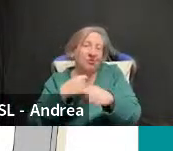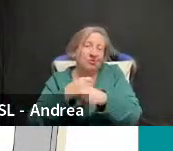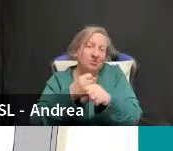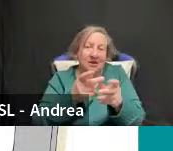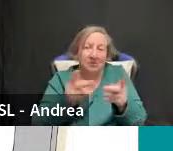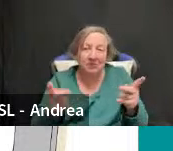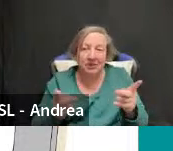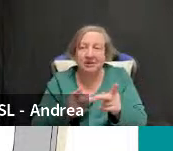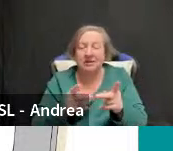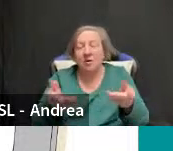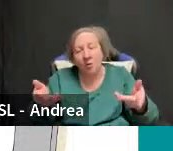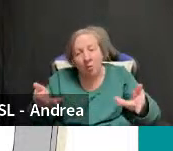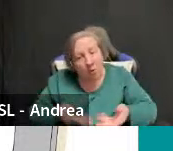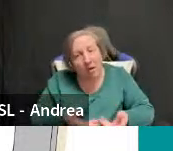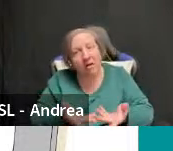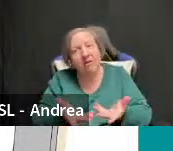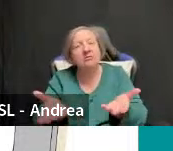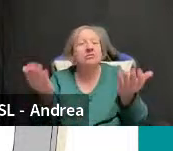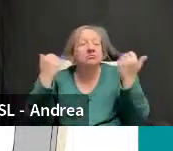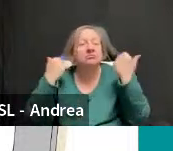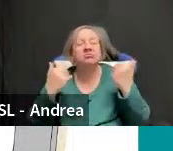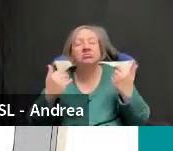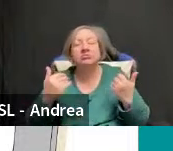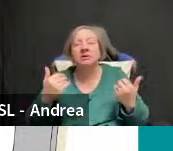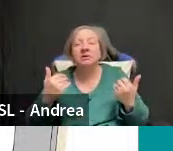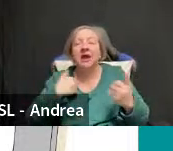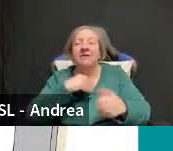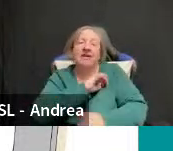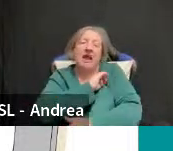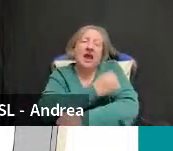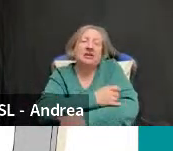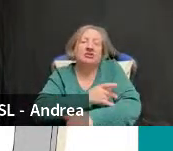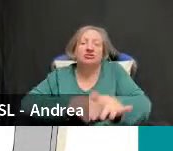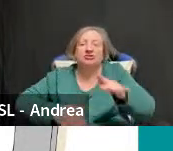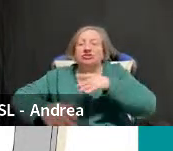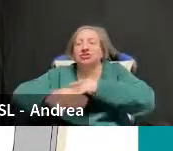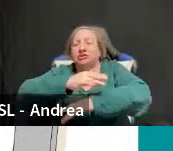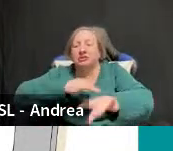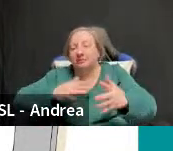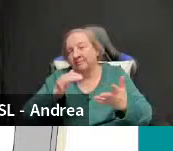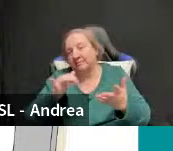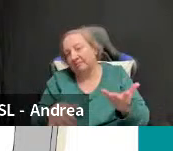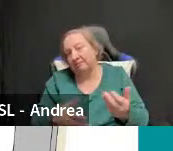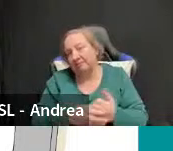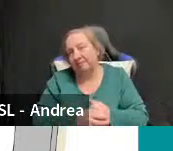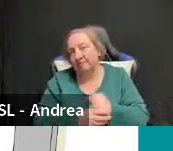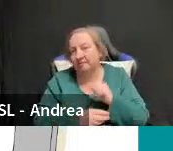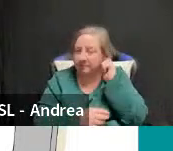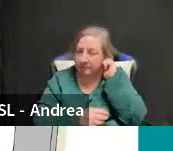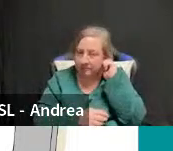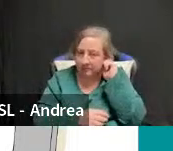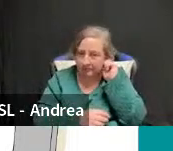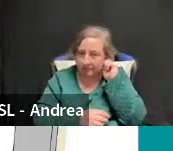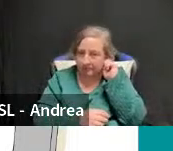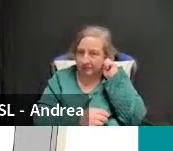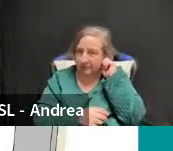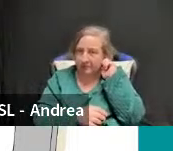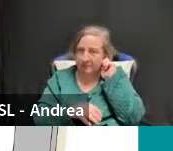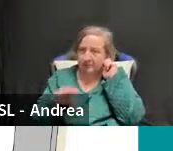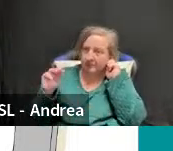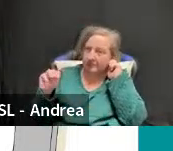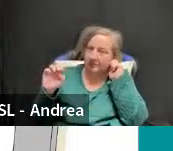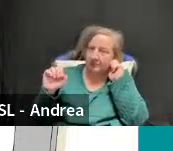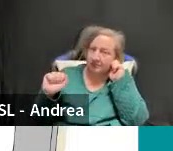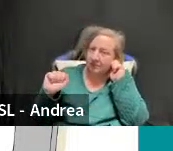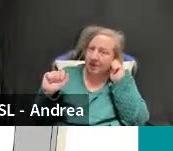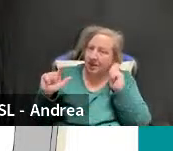that's welcoming and has some energy to it. Balin, yeah, we have one hand up, so I